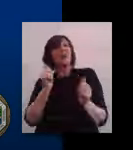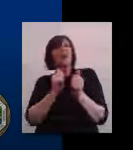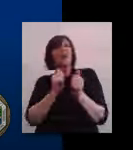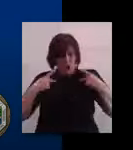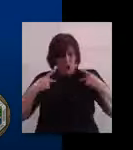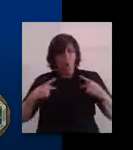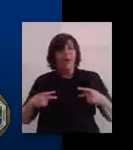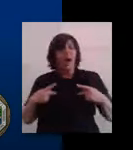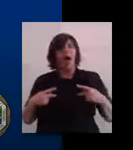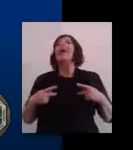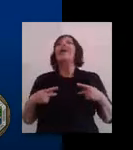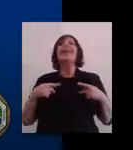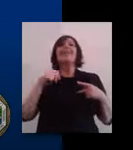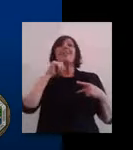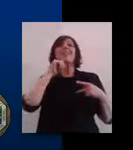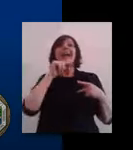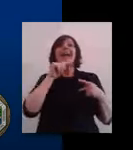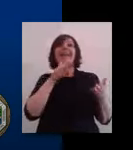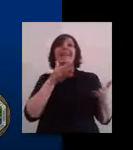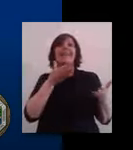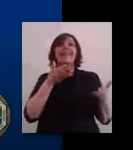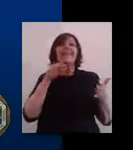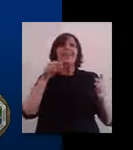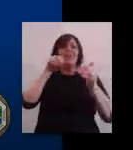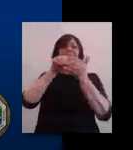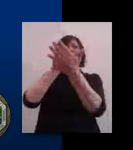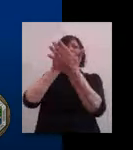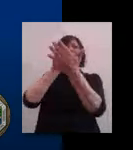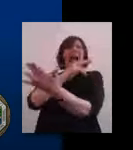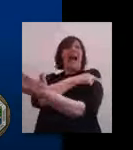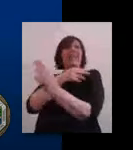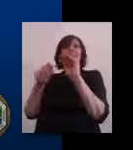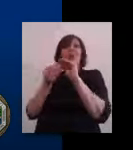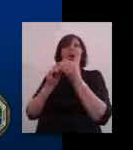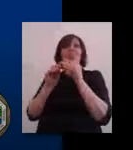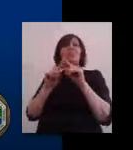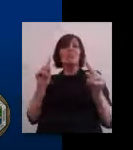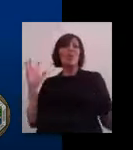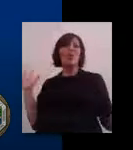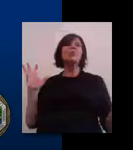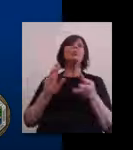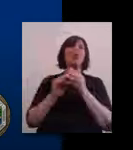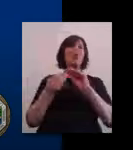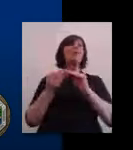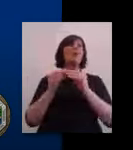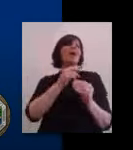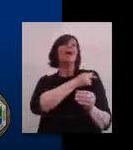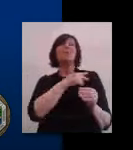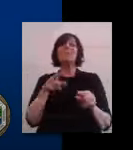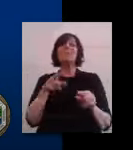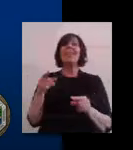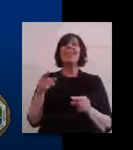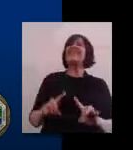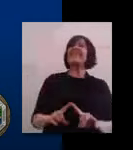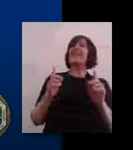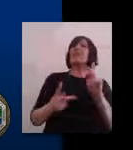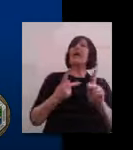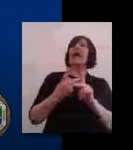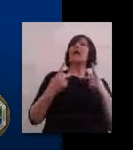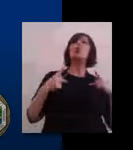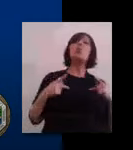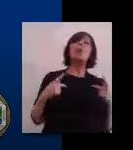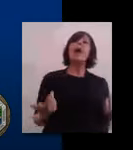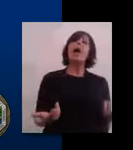our hospitalization numbers, but do show up in our total numbers of hospitalizations because they have a different type of pneumonia. Maybe not